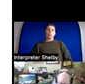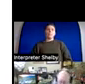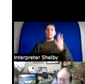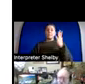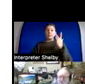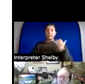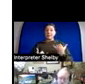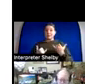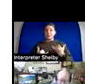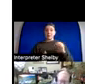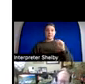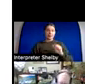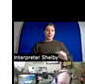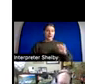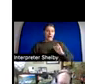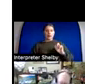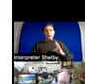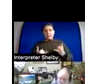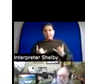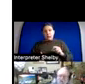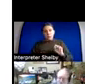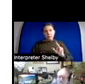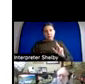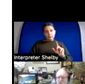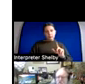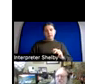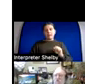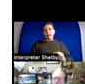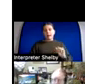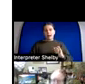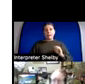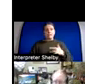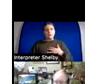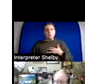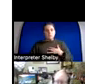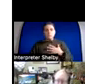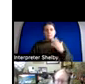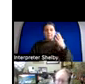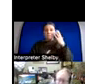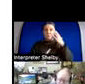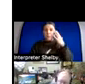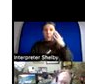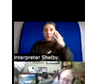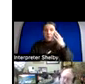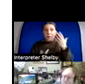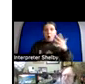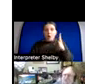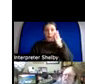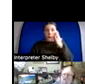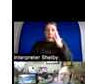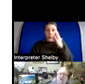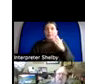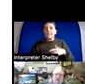or this year's version of ai it feels really familiar it feels like